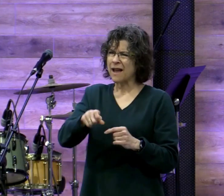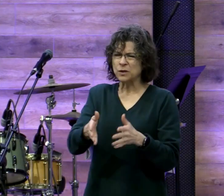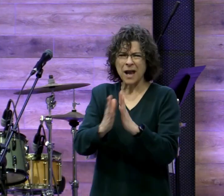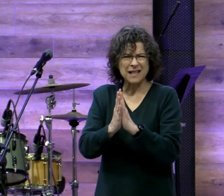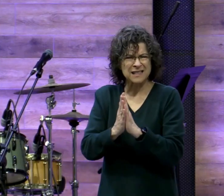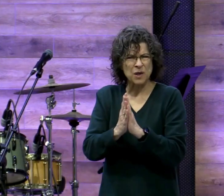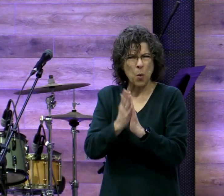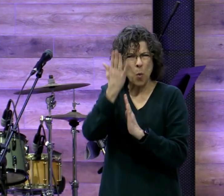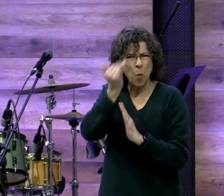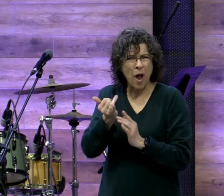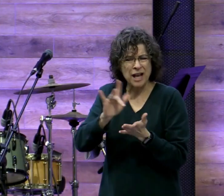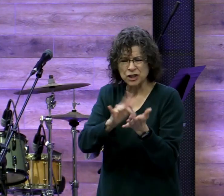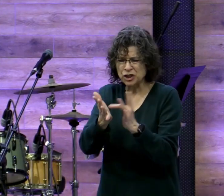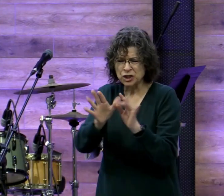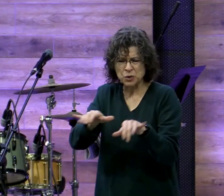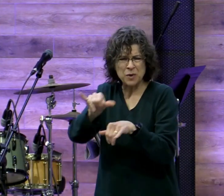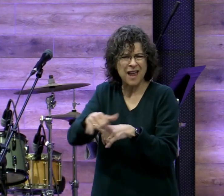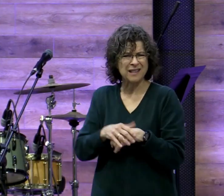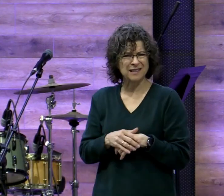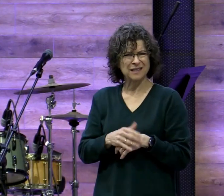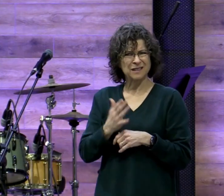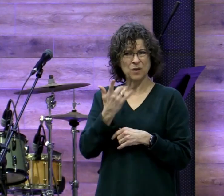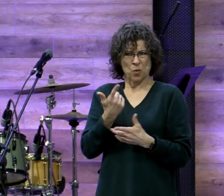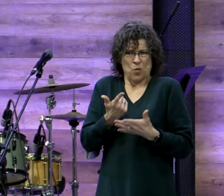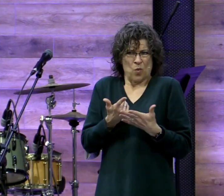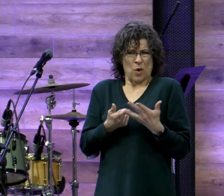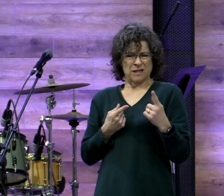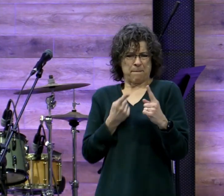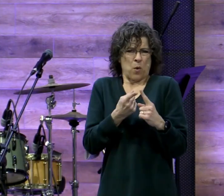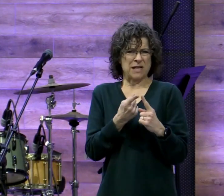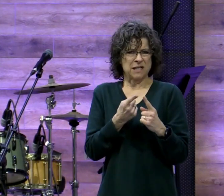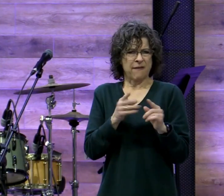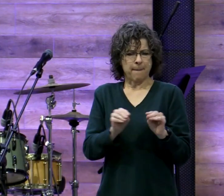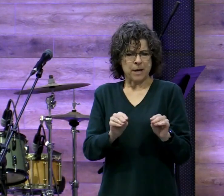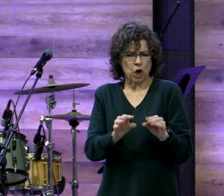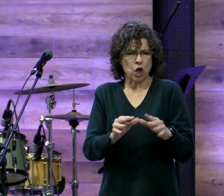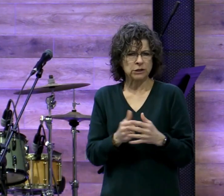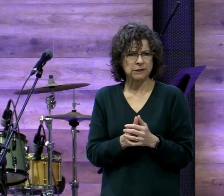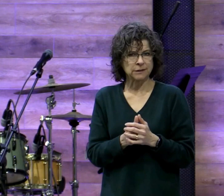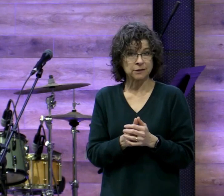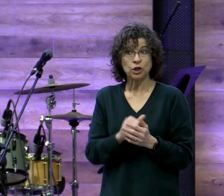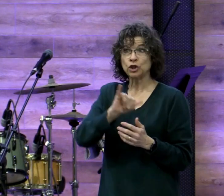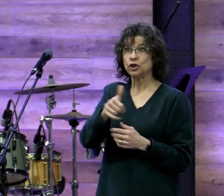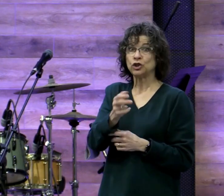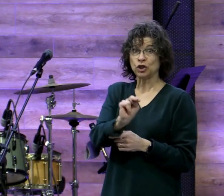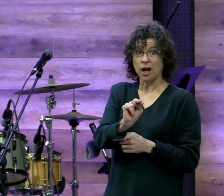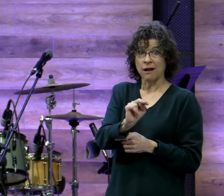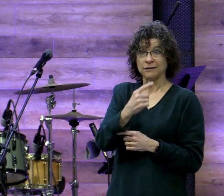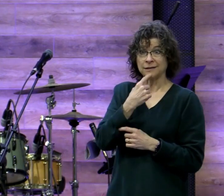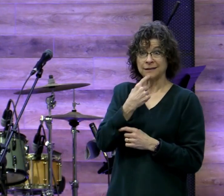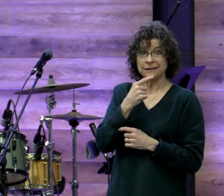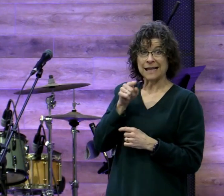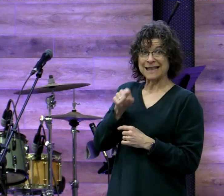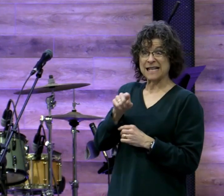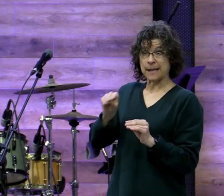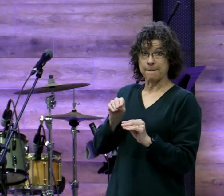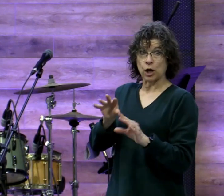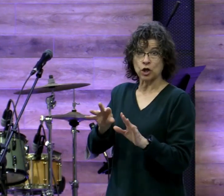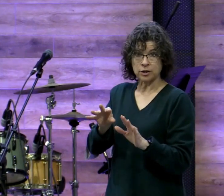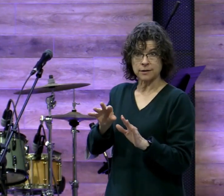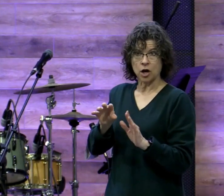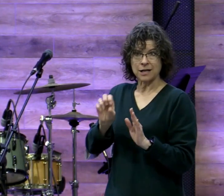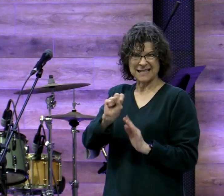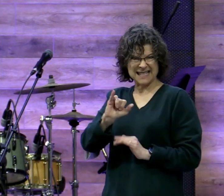Why does he do them? Why does John attach to the miracles of Jesus and call them a